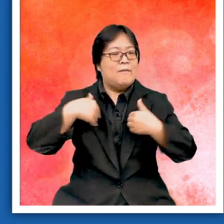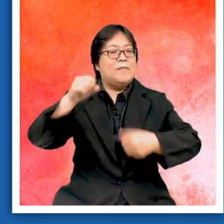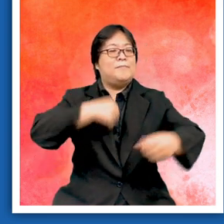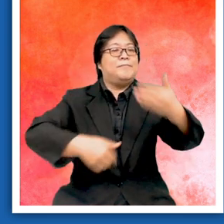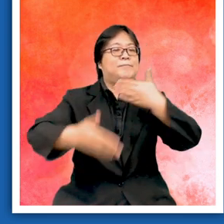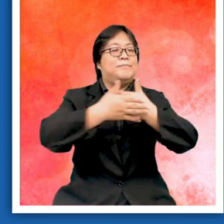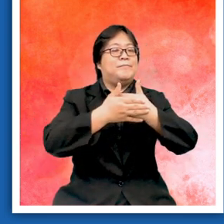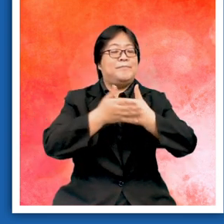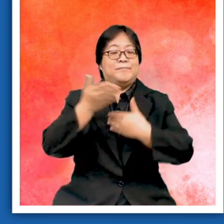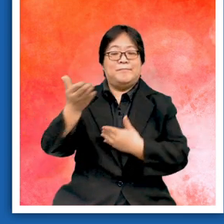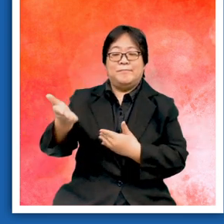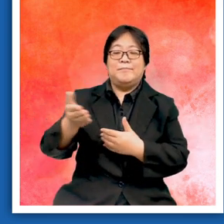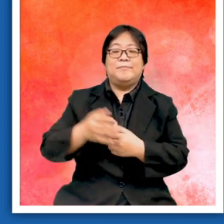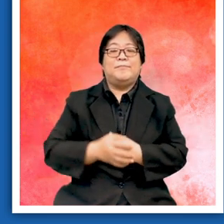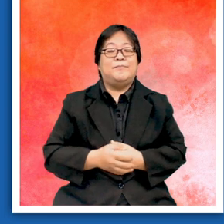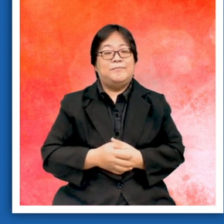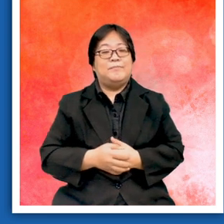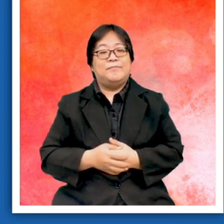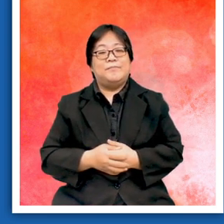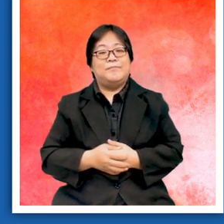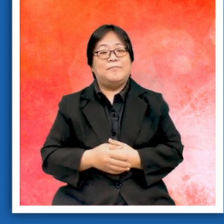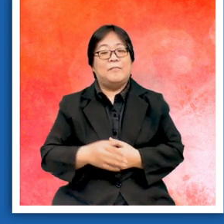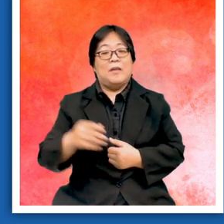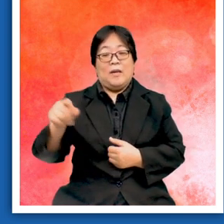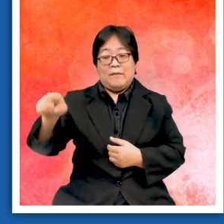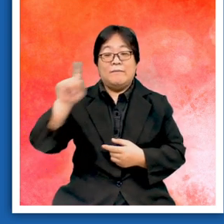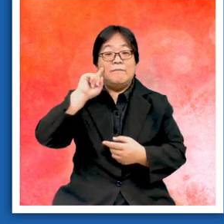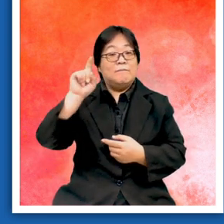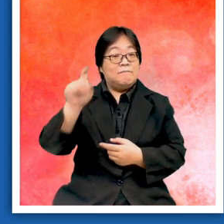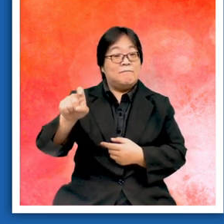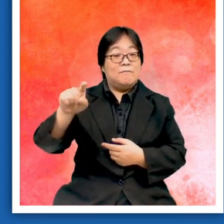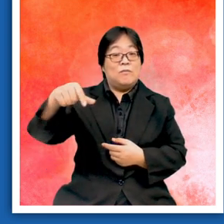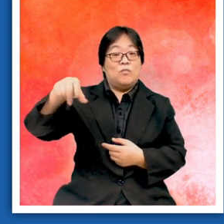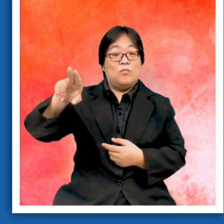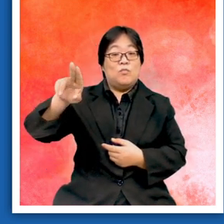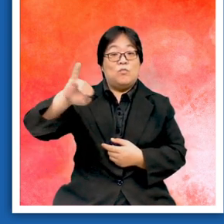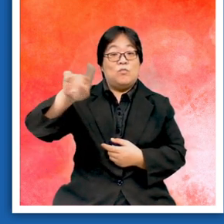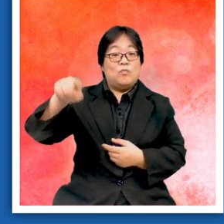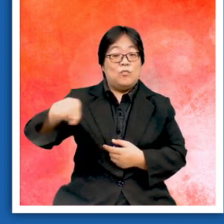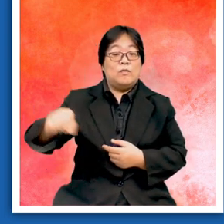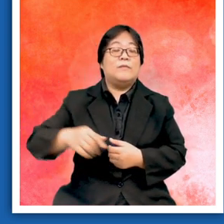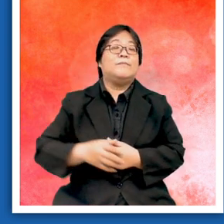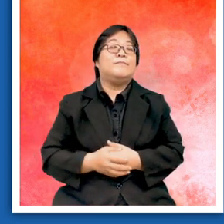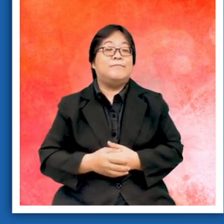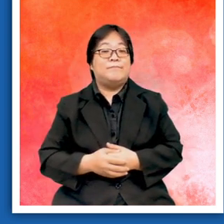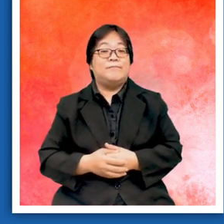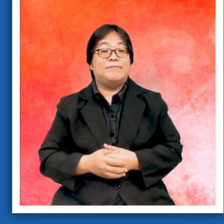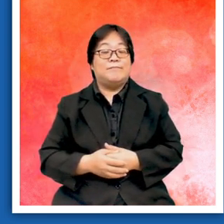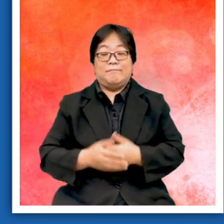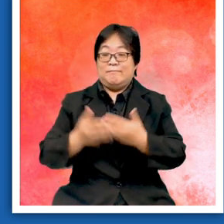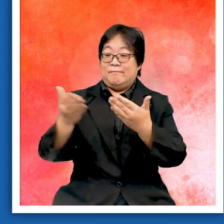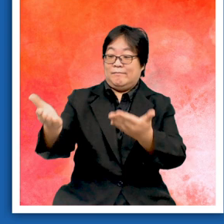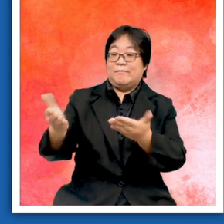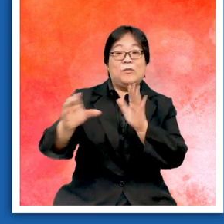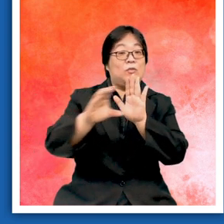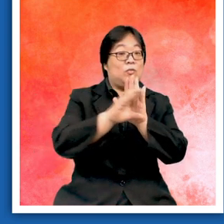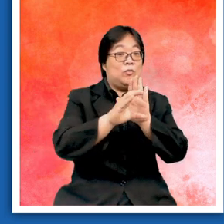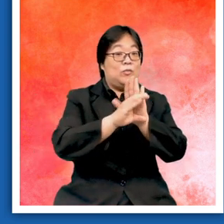TLG, and then go to quiz. All right, this is